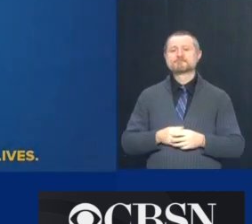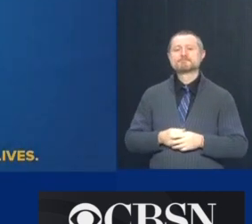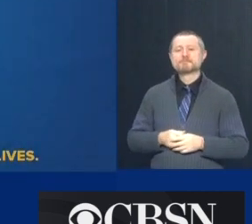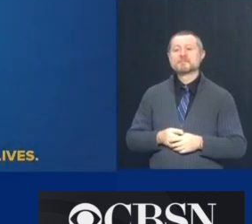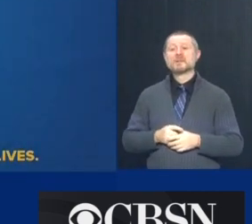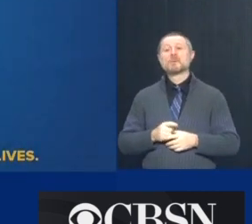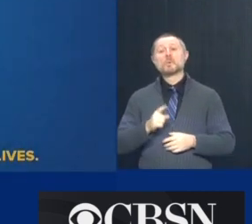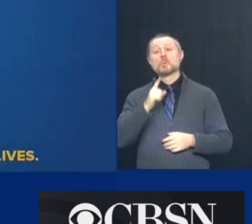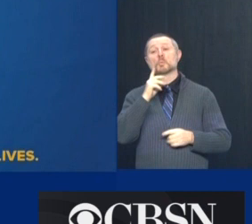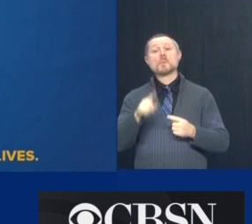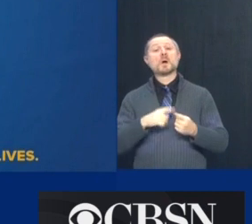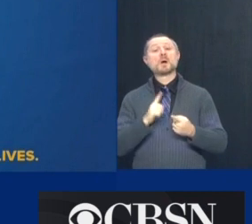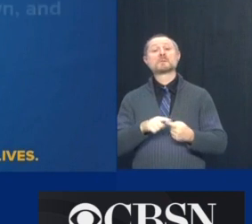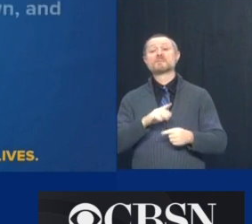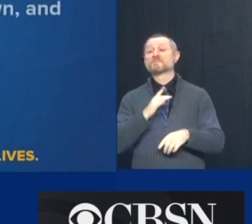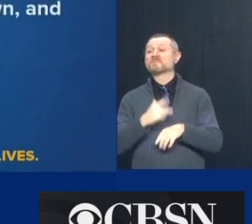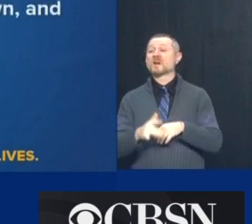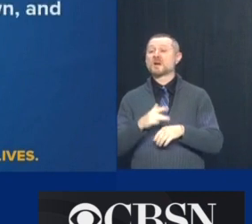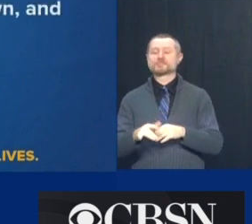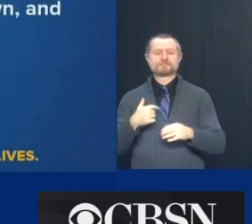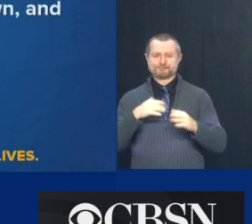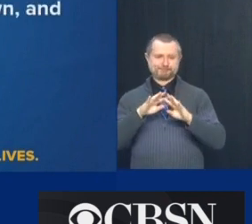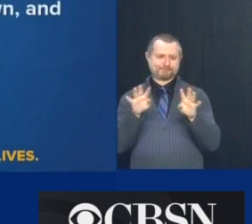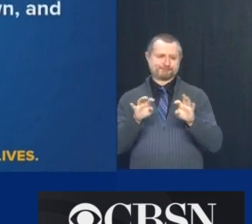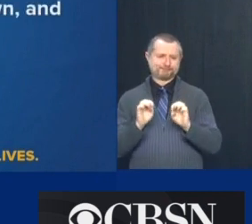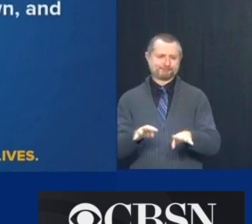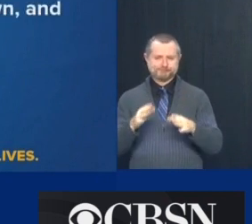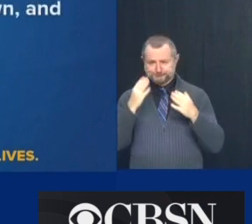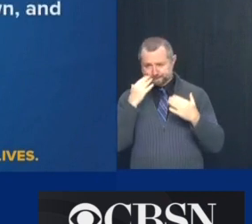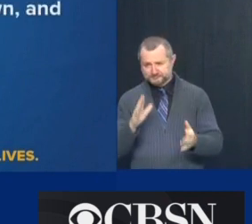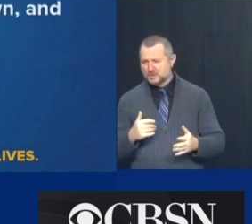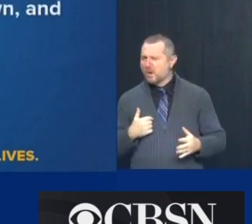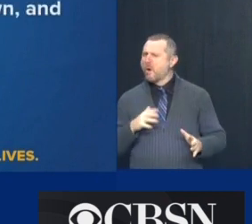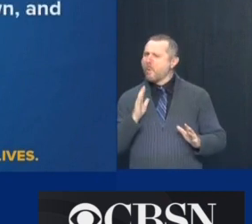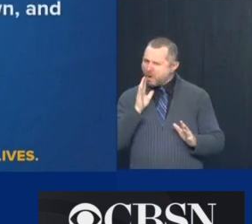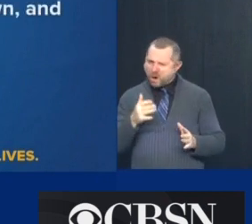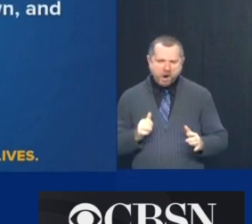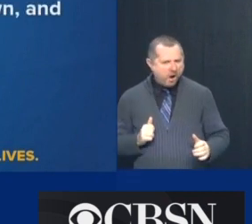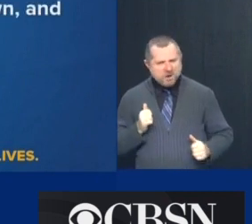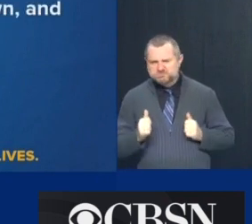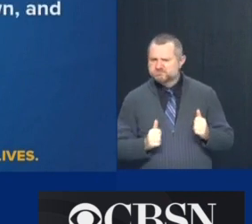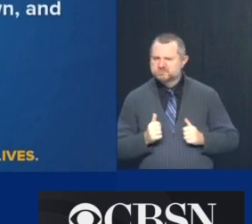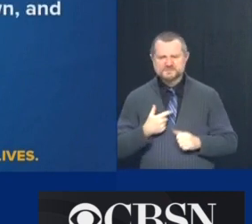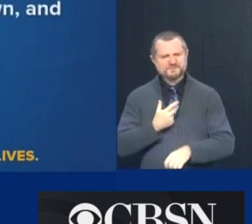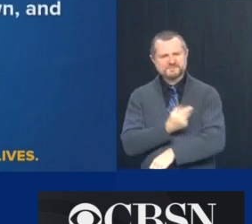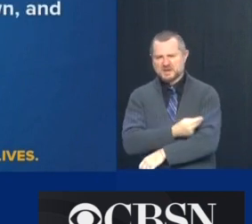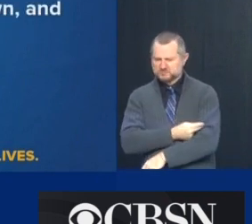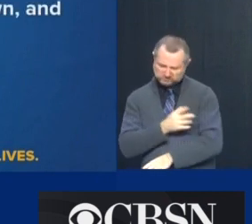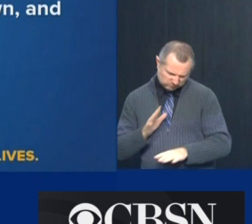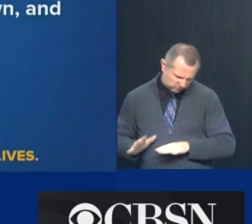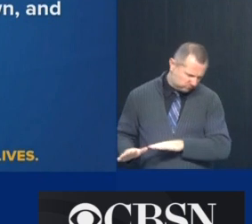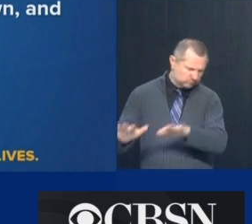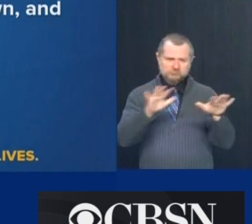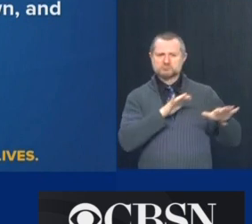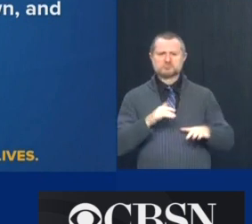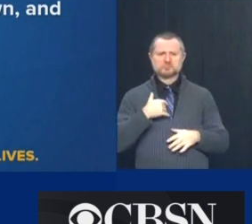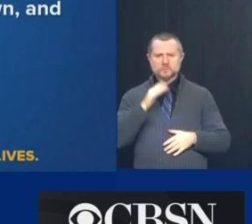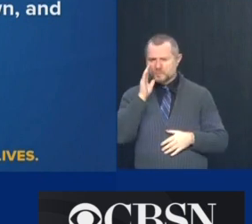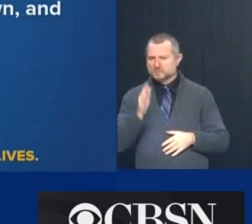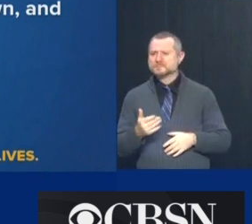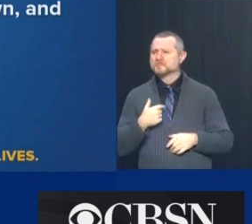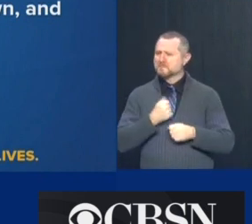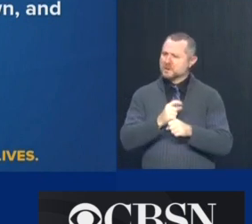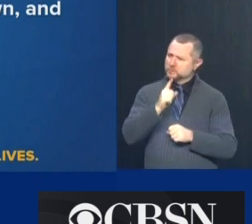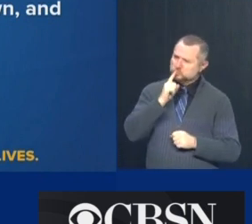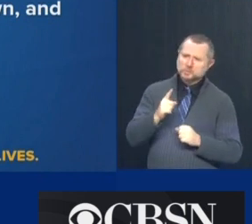when. We're going to be very robust and aggressive on the vaccination program. We're building it around fairness, equity,